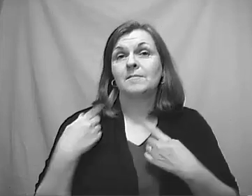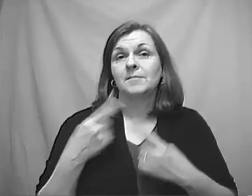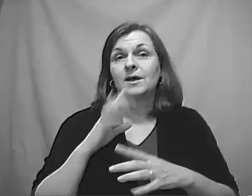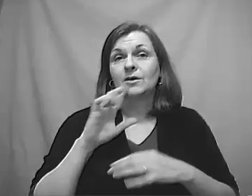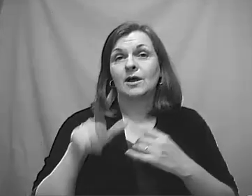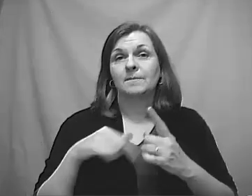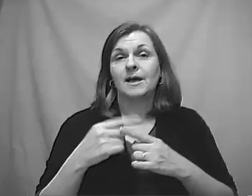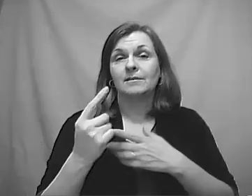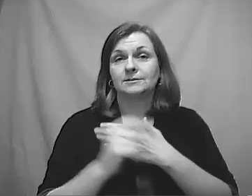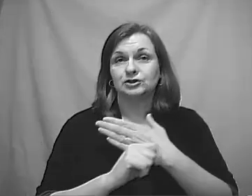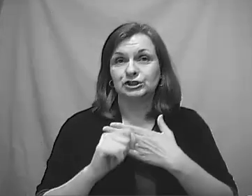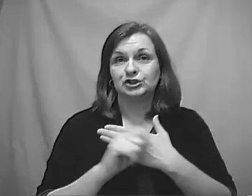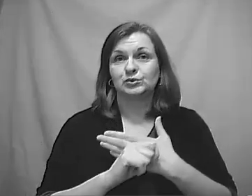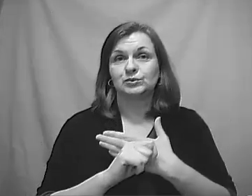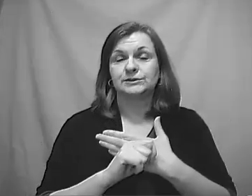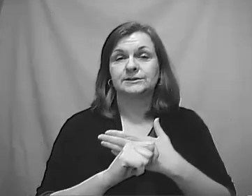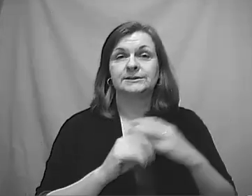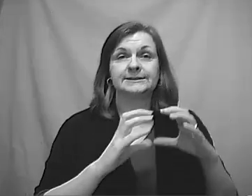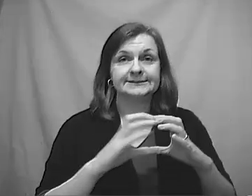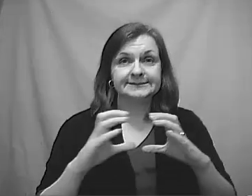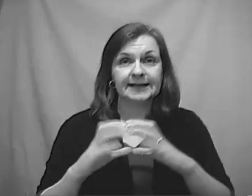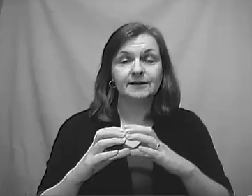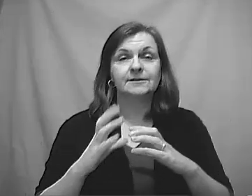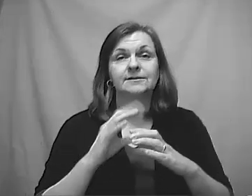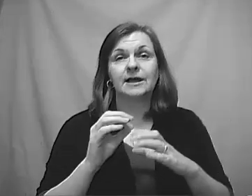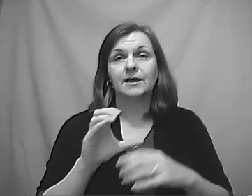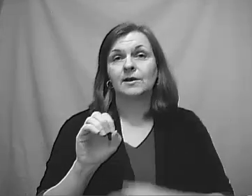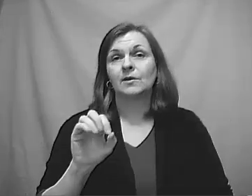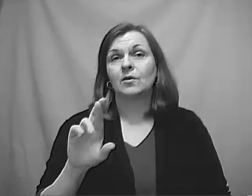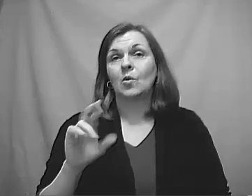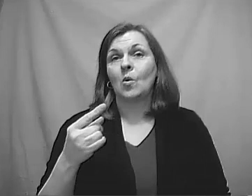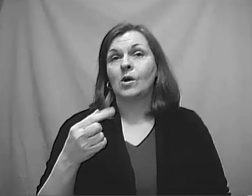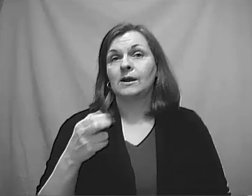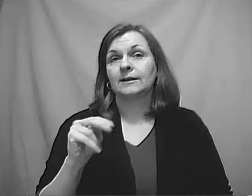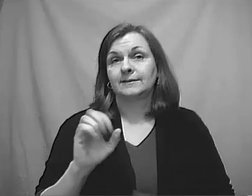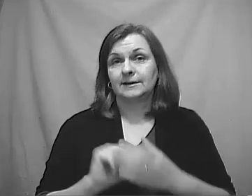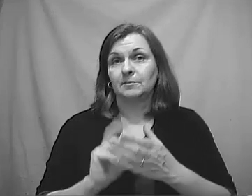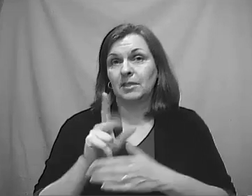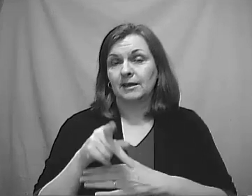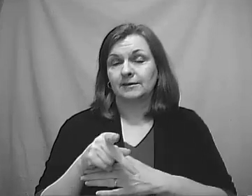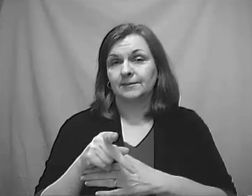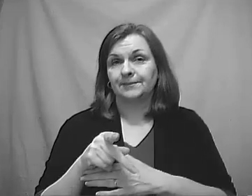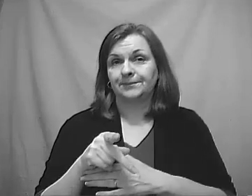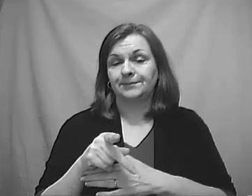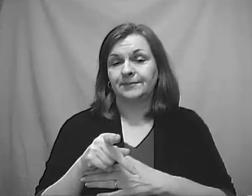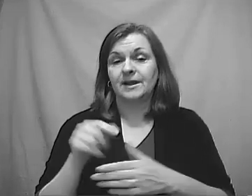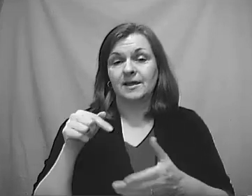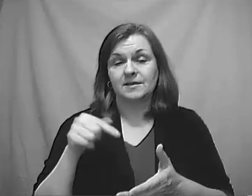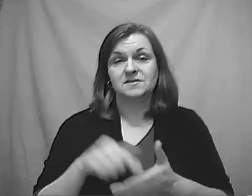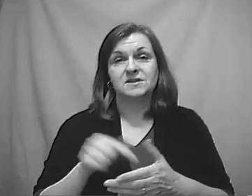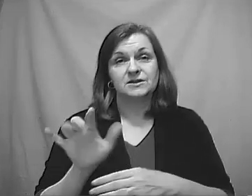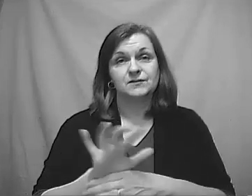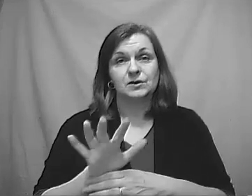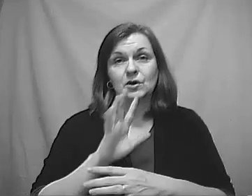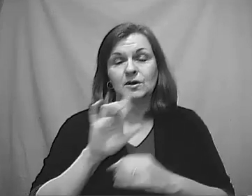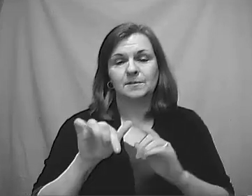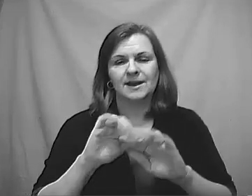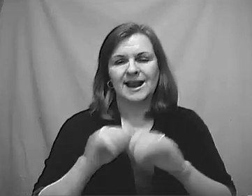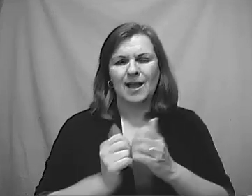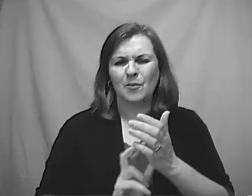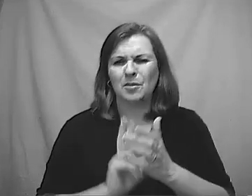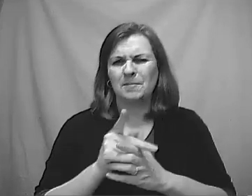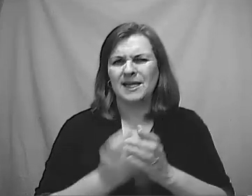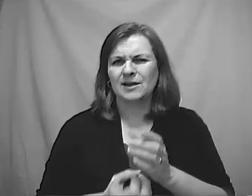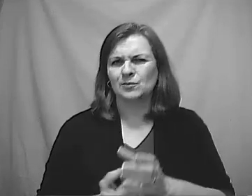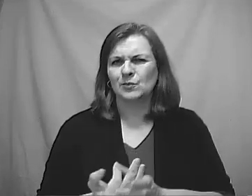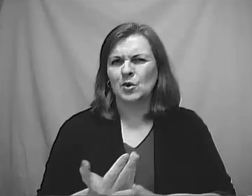We have spent some time discussing tissues and cells and organs of plants. The focus of this session is to